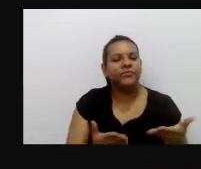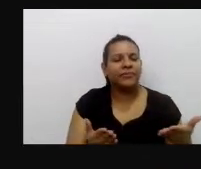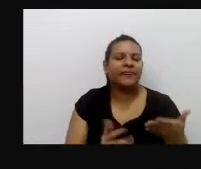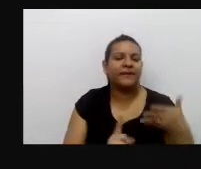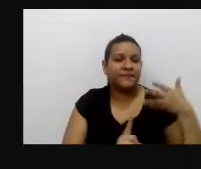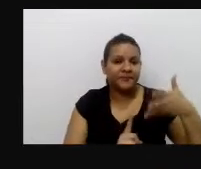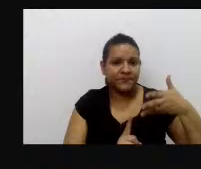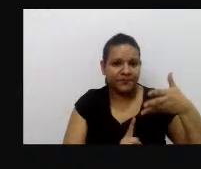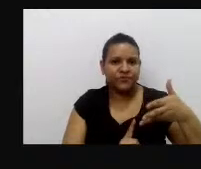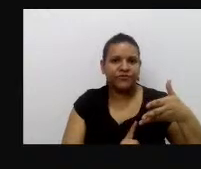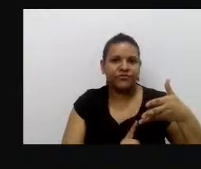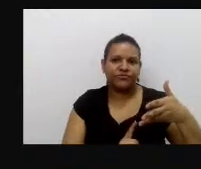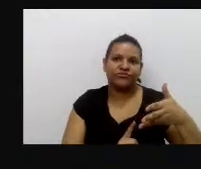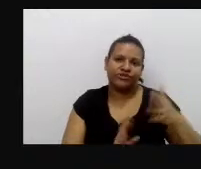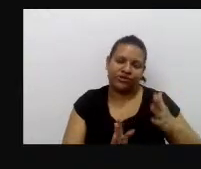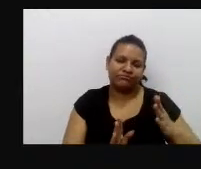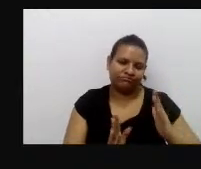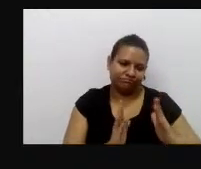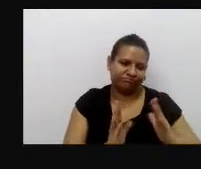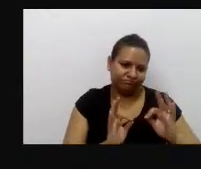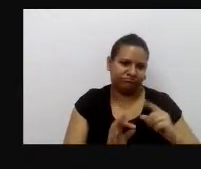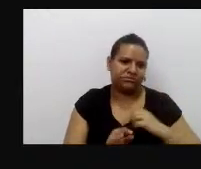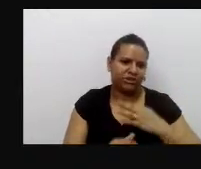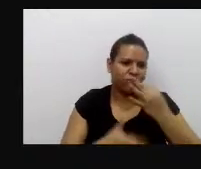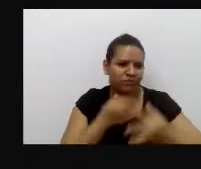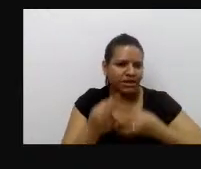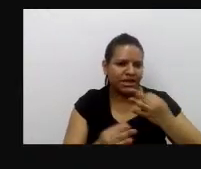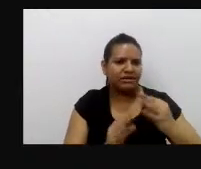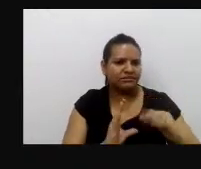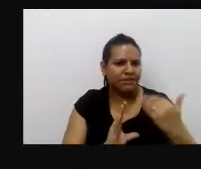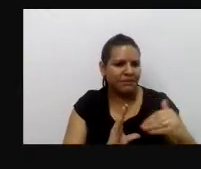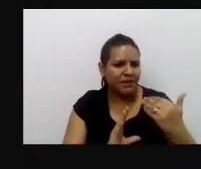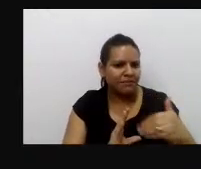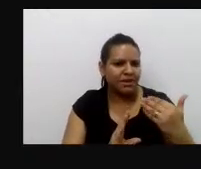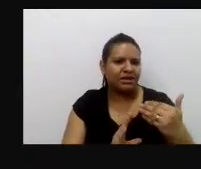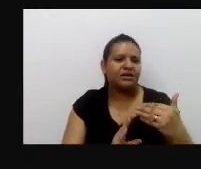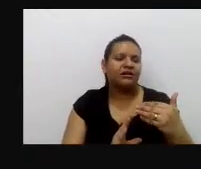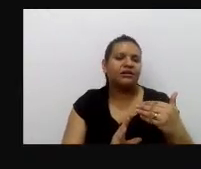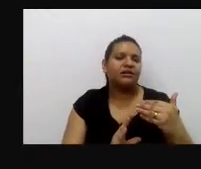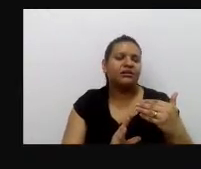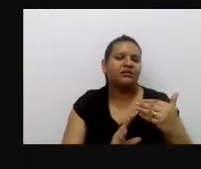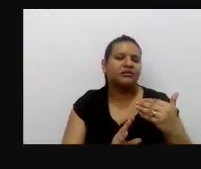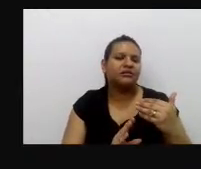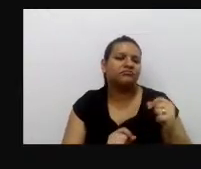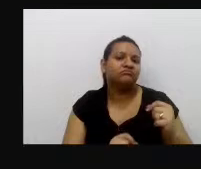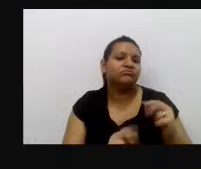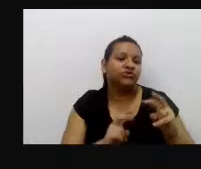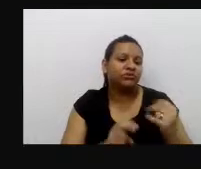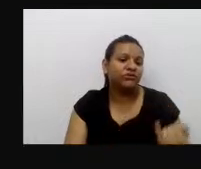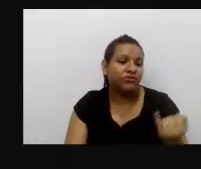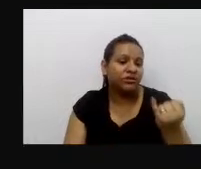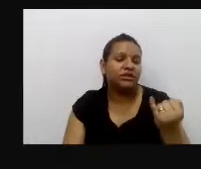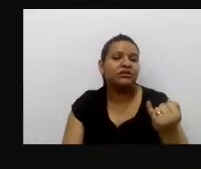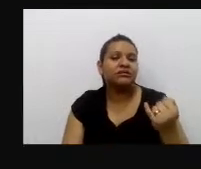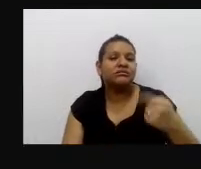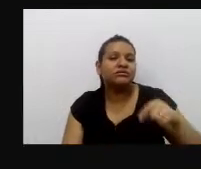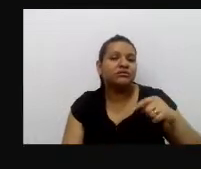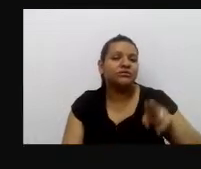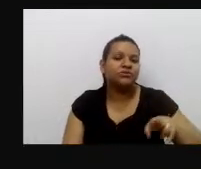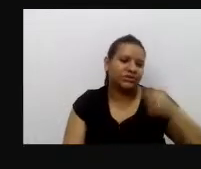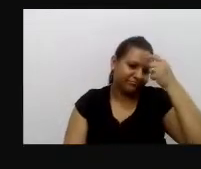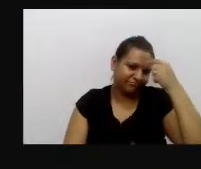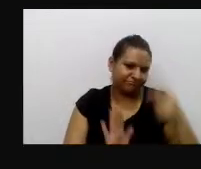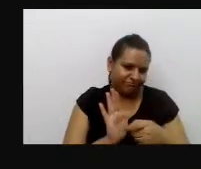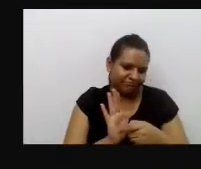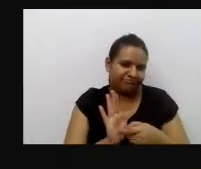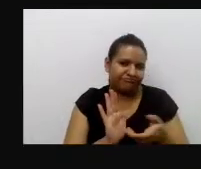comments, most of them talking about the importance of the use of AI. And usually we know the importance, but we